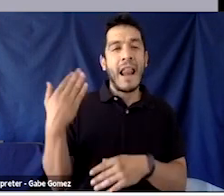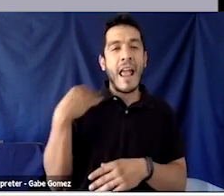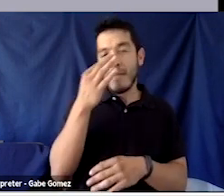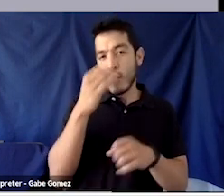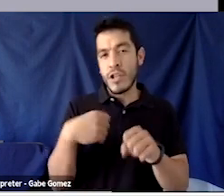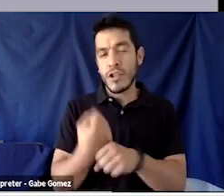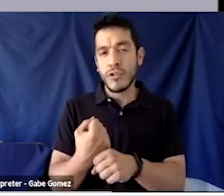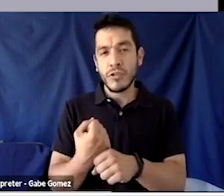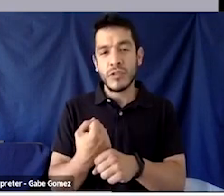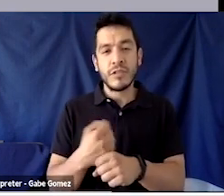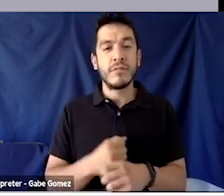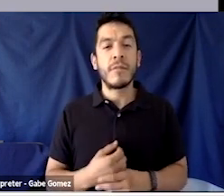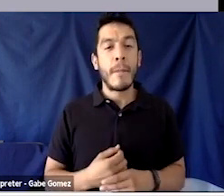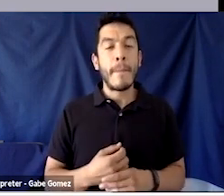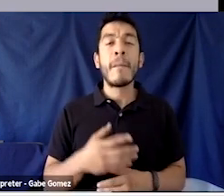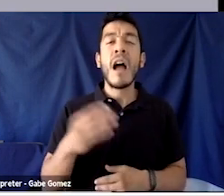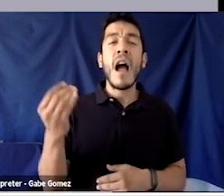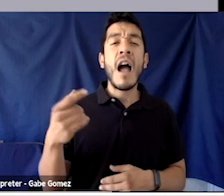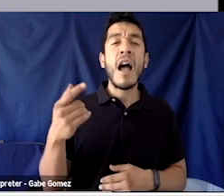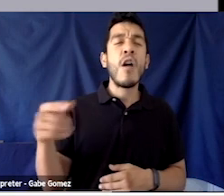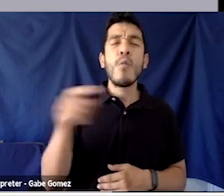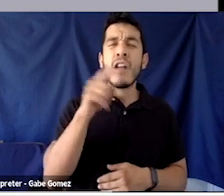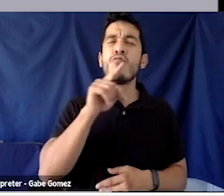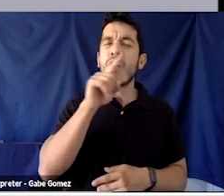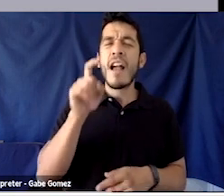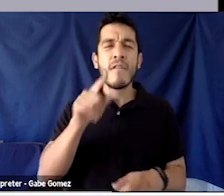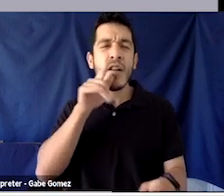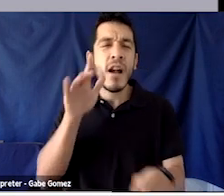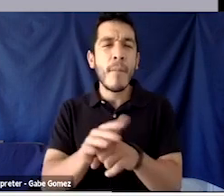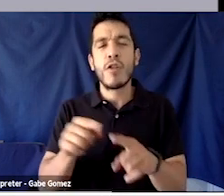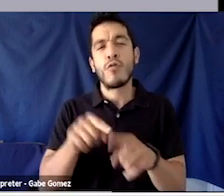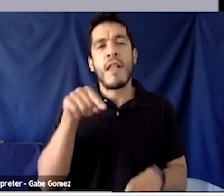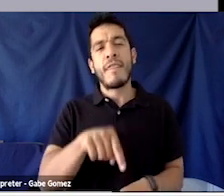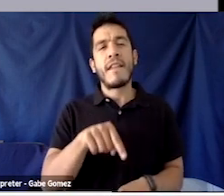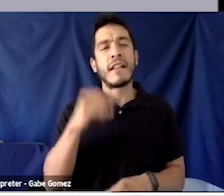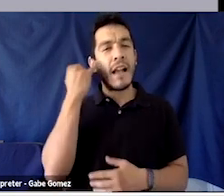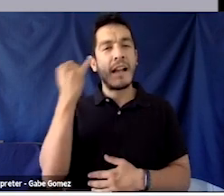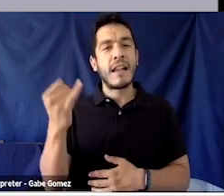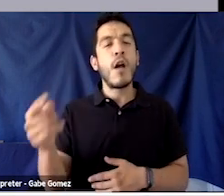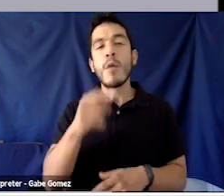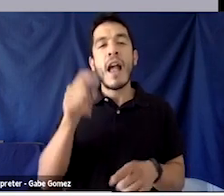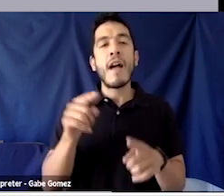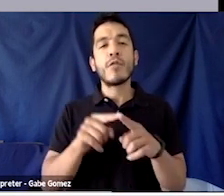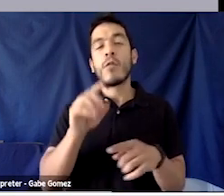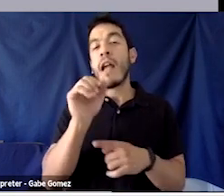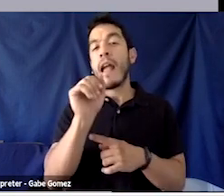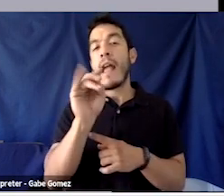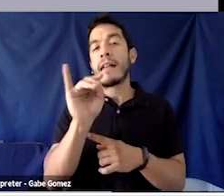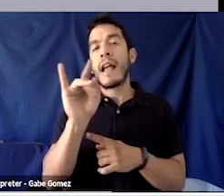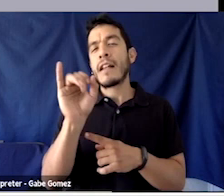And studios must truly commit to this mission, right? To be anti-discriminatory in their hiring practices,